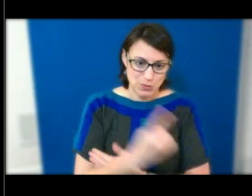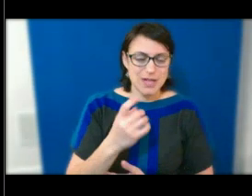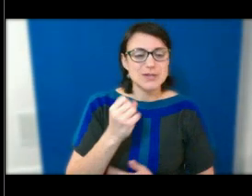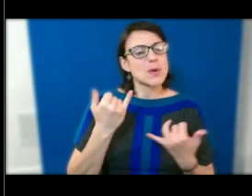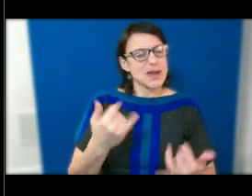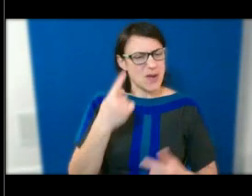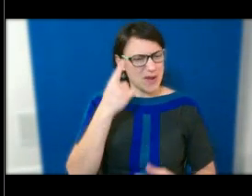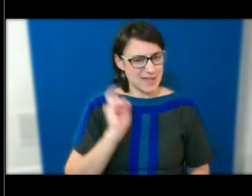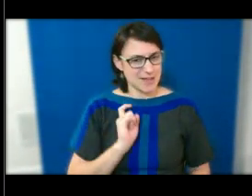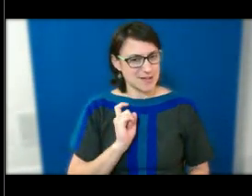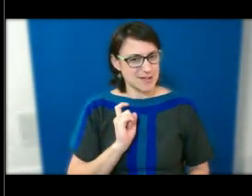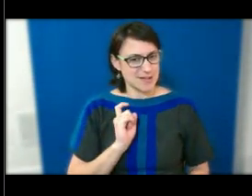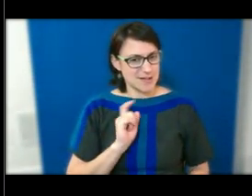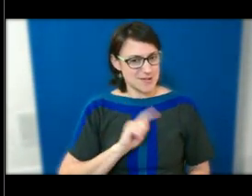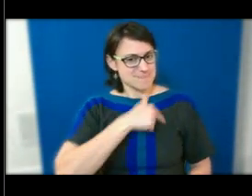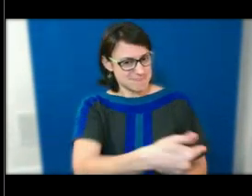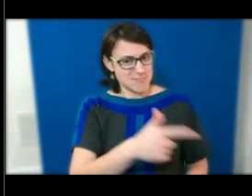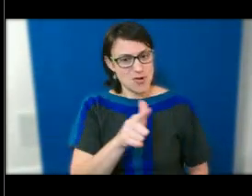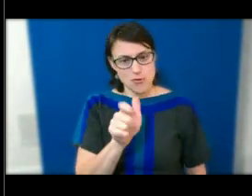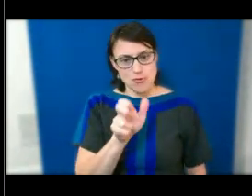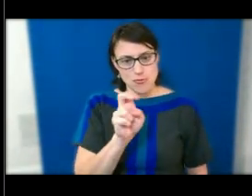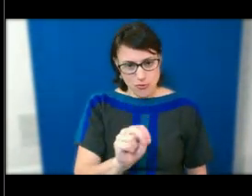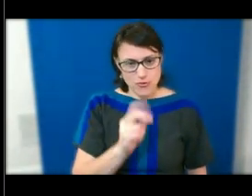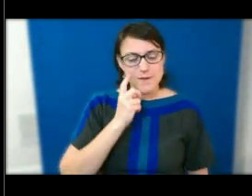Lauren to introduce our next speaker. Thank you.